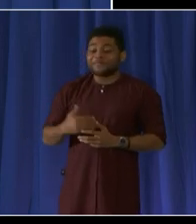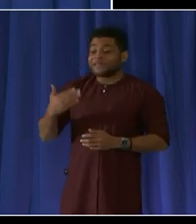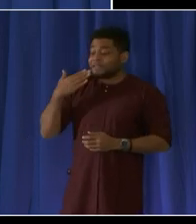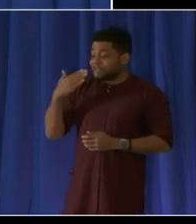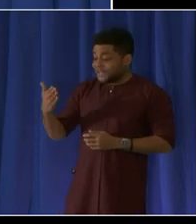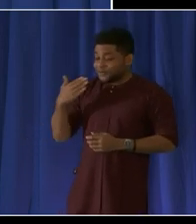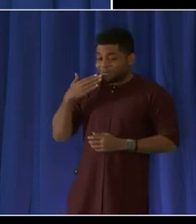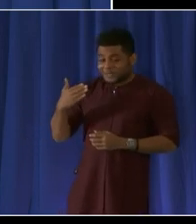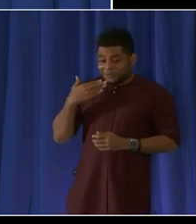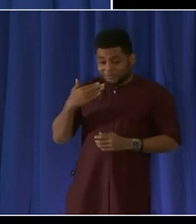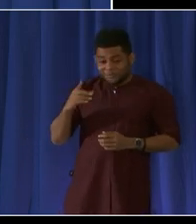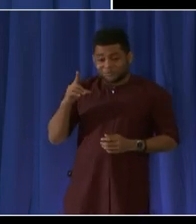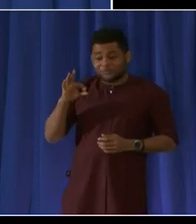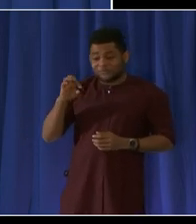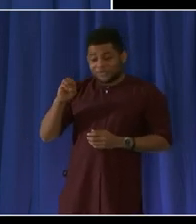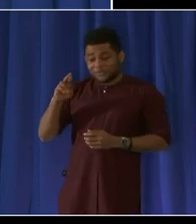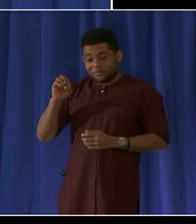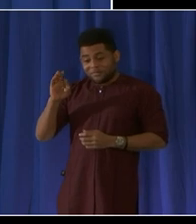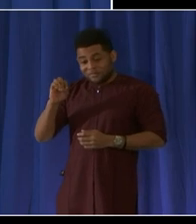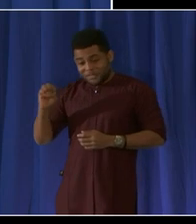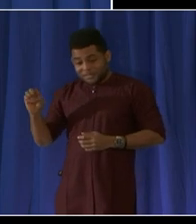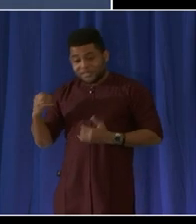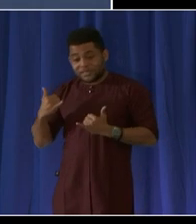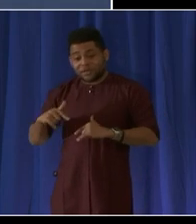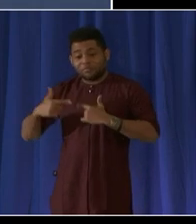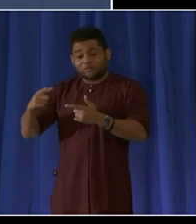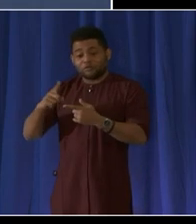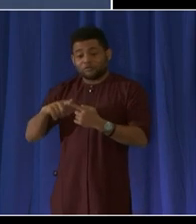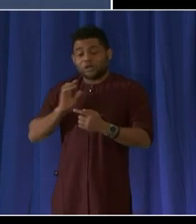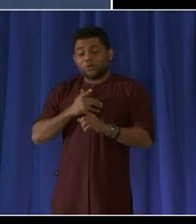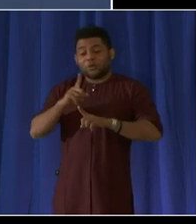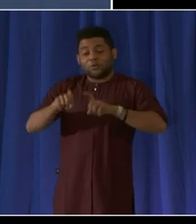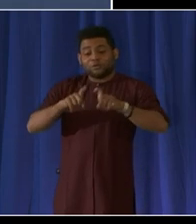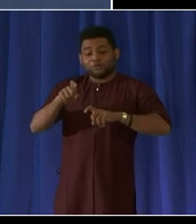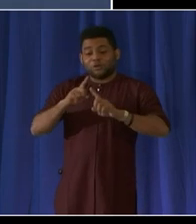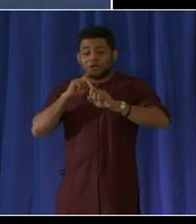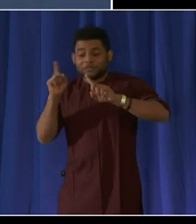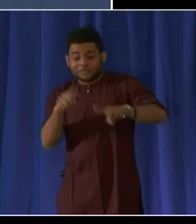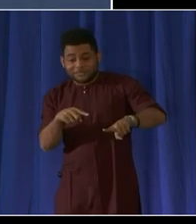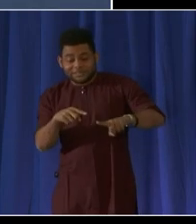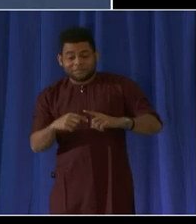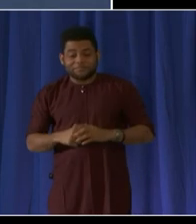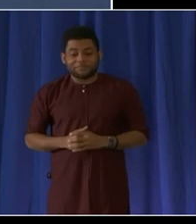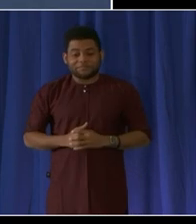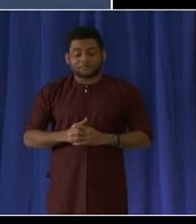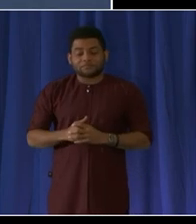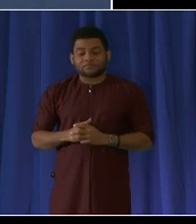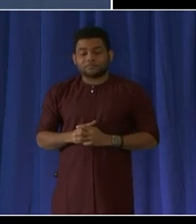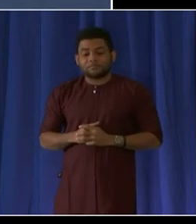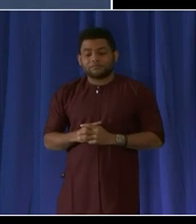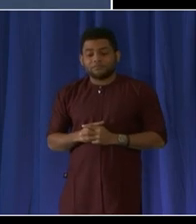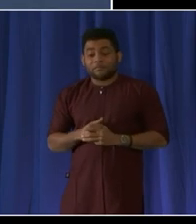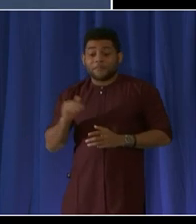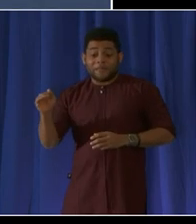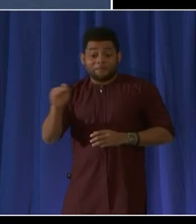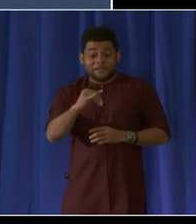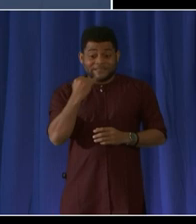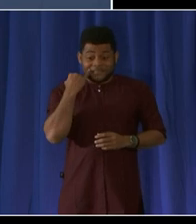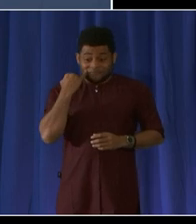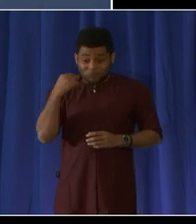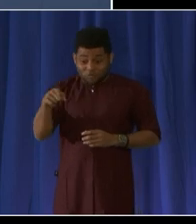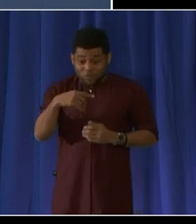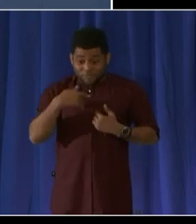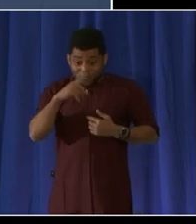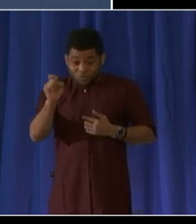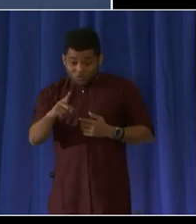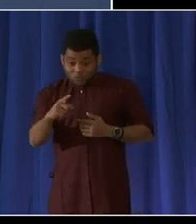you, Dr. Farabee. We are now going to move on to the question and answer portion of our program. And just a reminder, if you